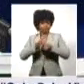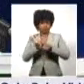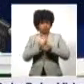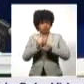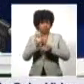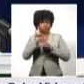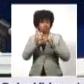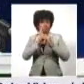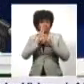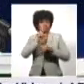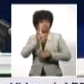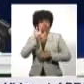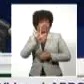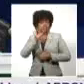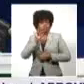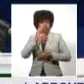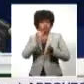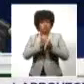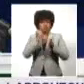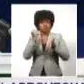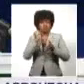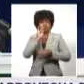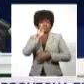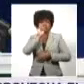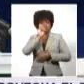are under surveillance,